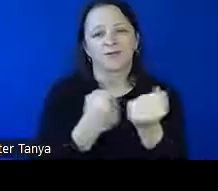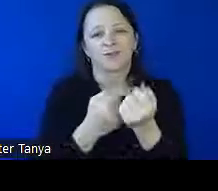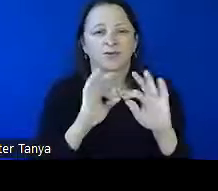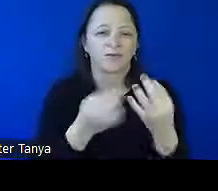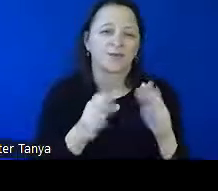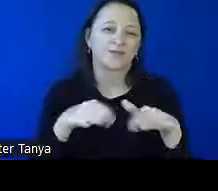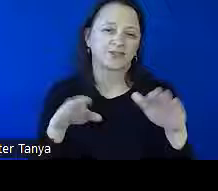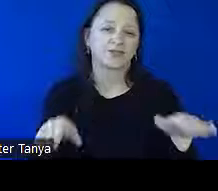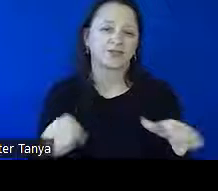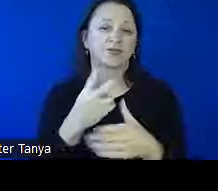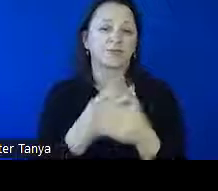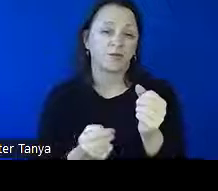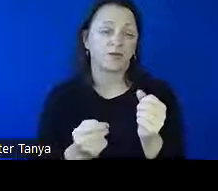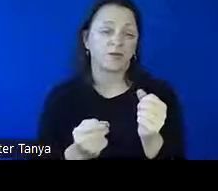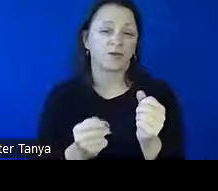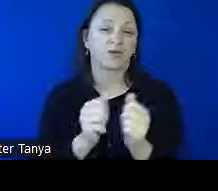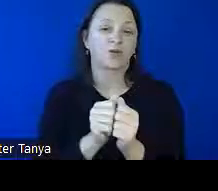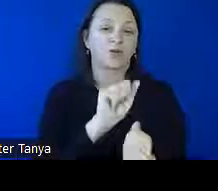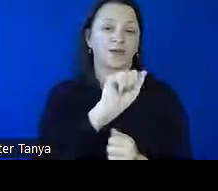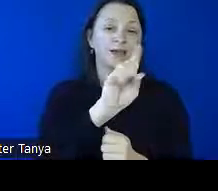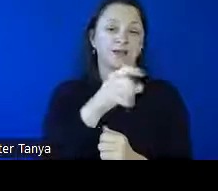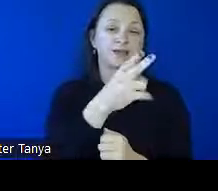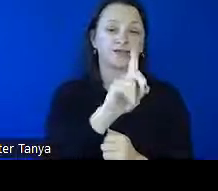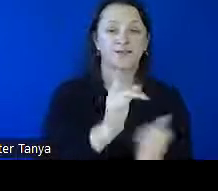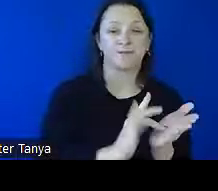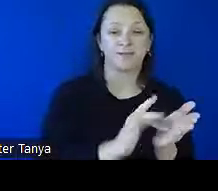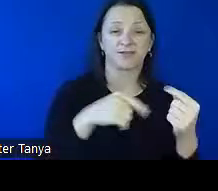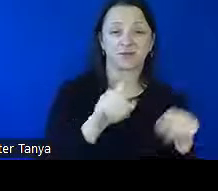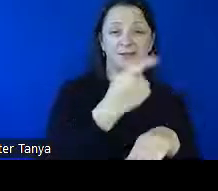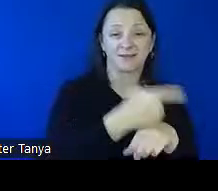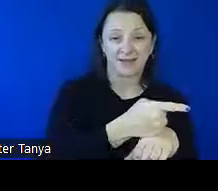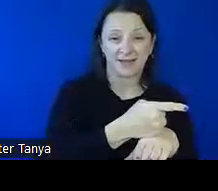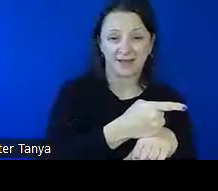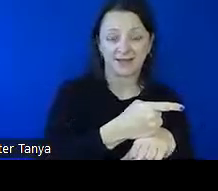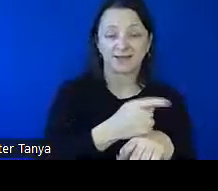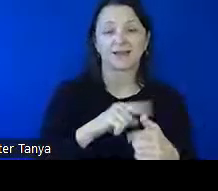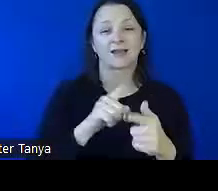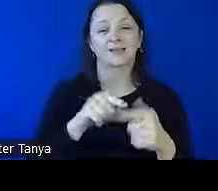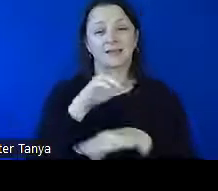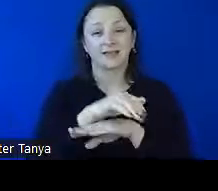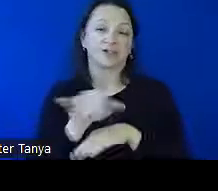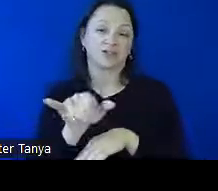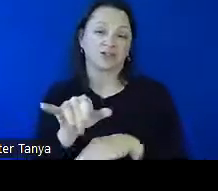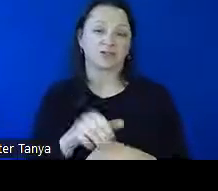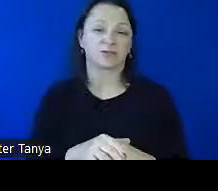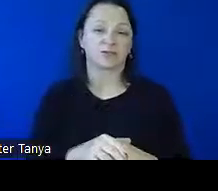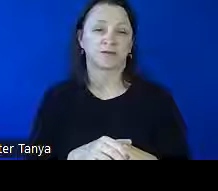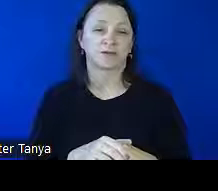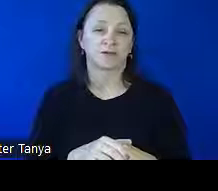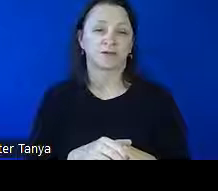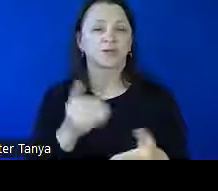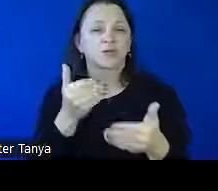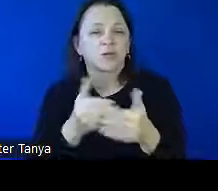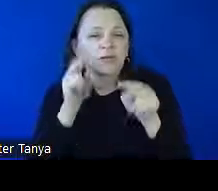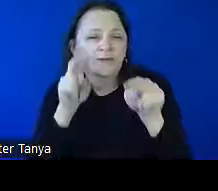and children, both with ADHD medicine during the day and to cover the evening too. So close follow-up is